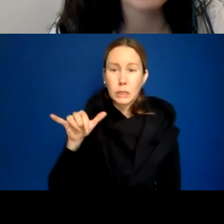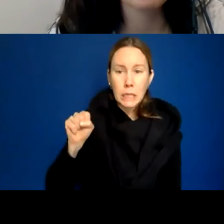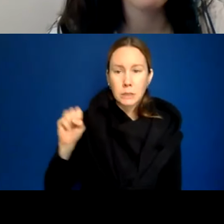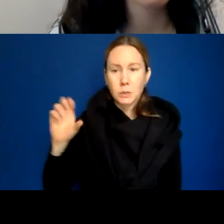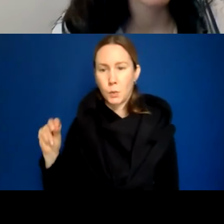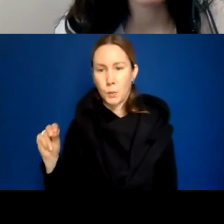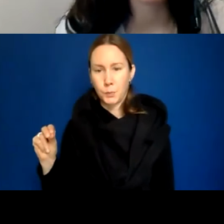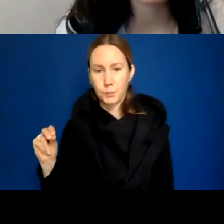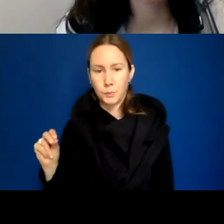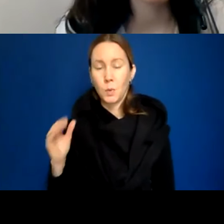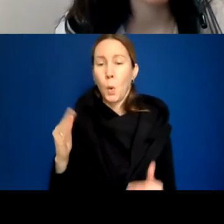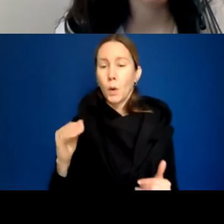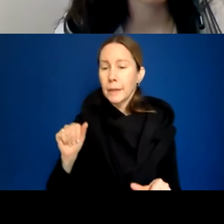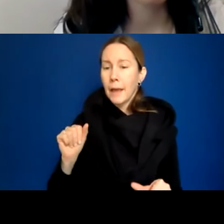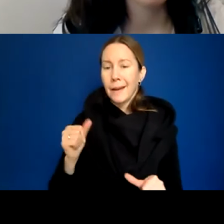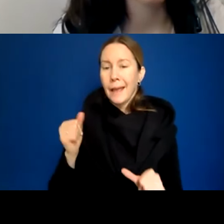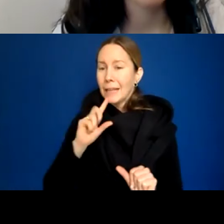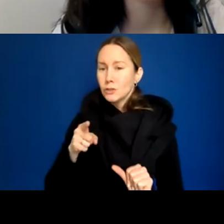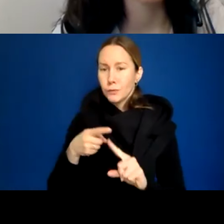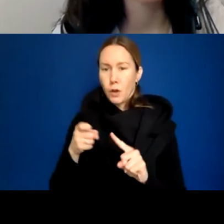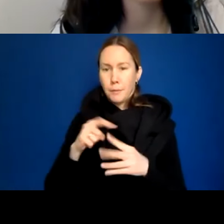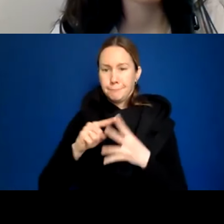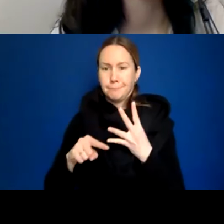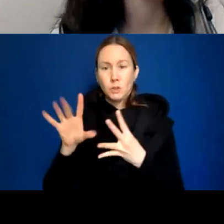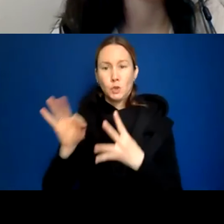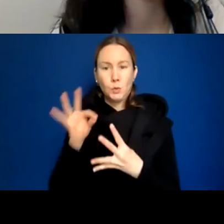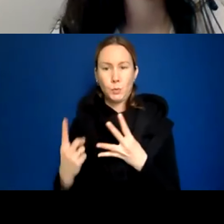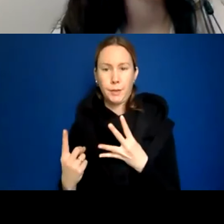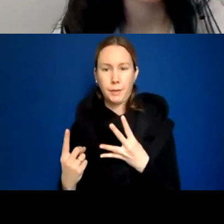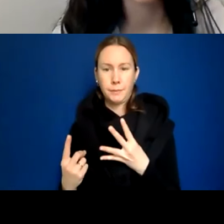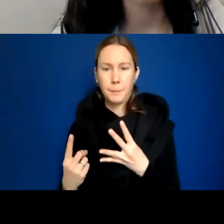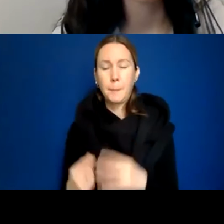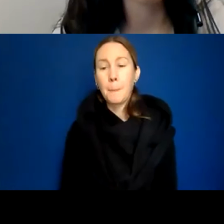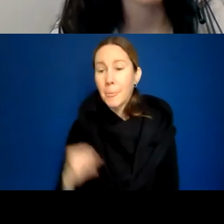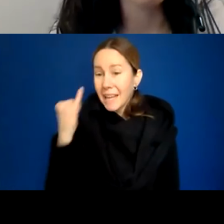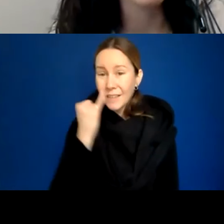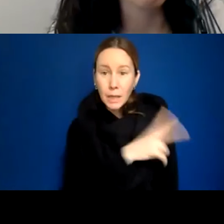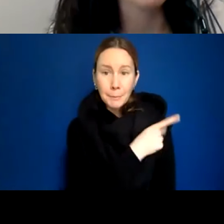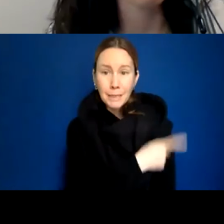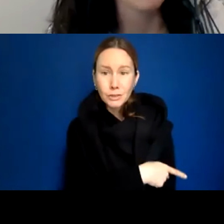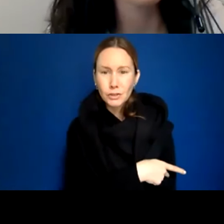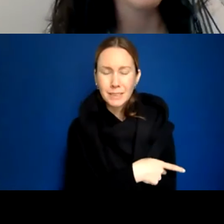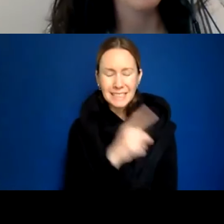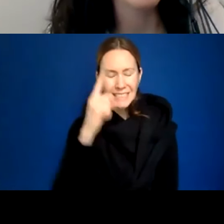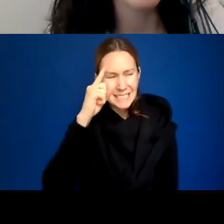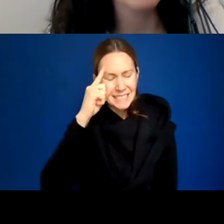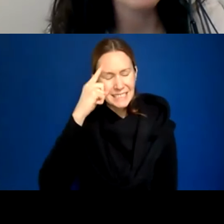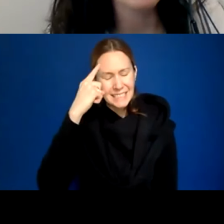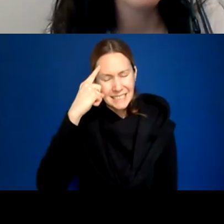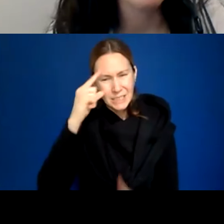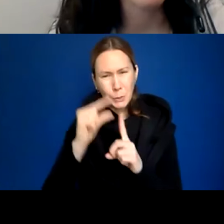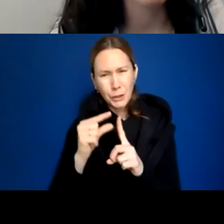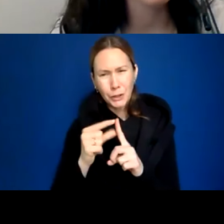choice, especially if they're having a hard time they're having a hard time coming up with the words that they want to